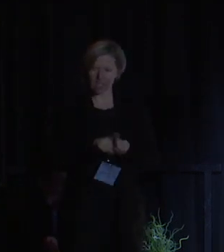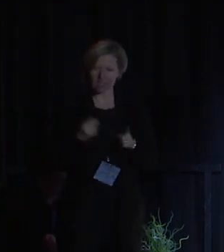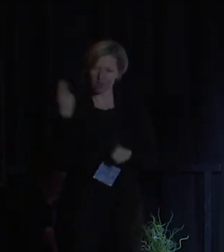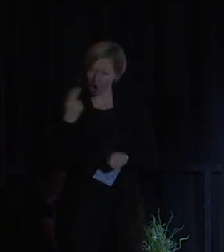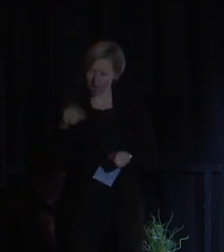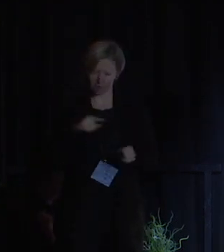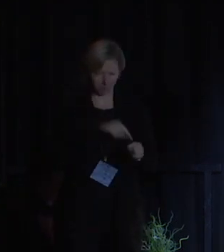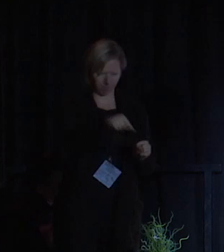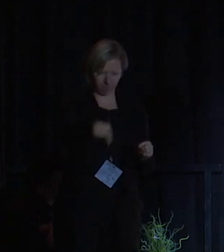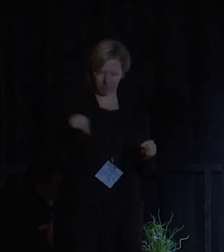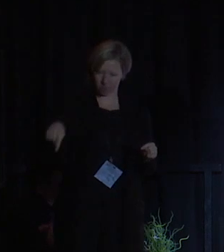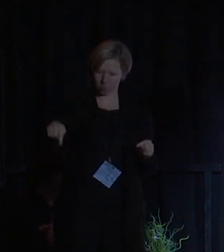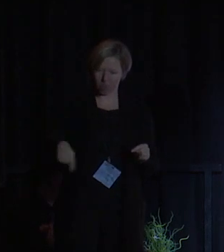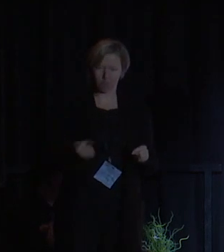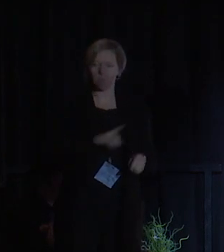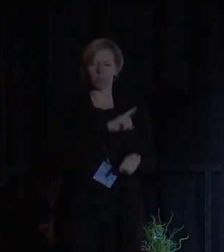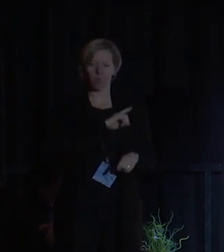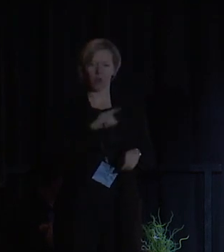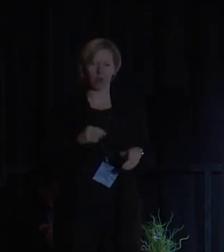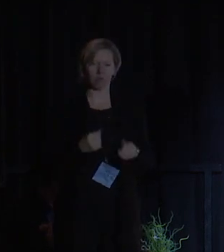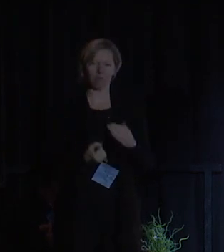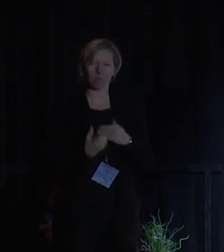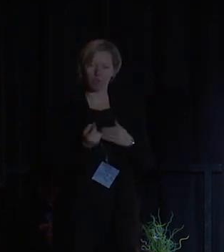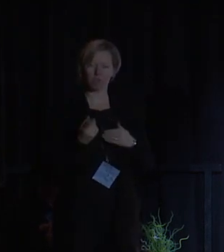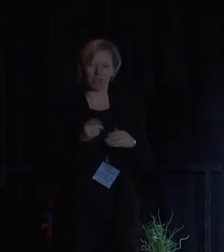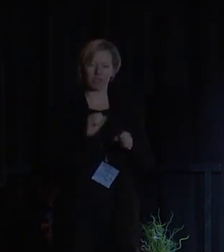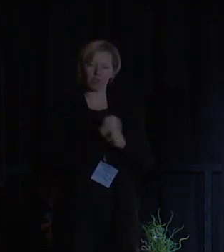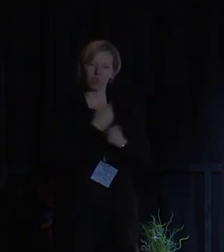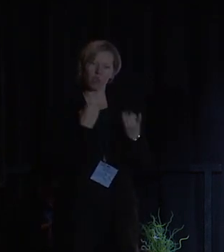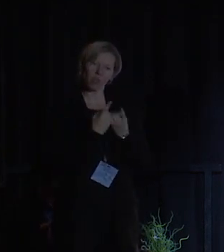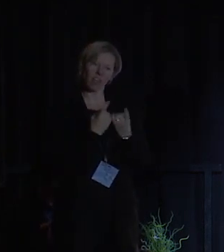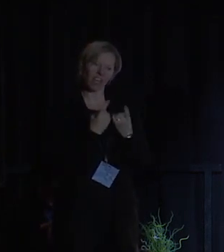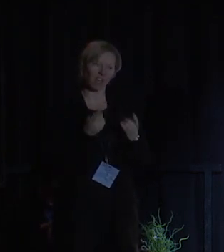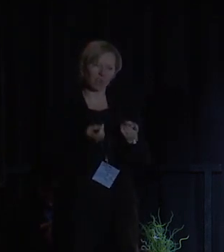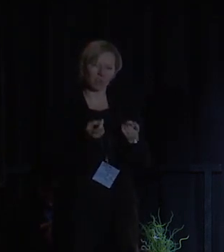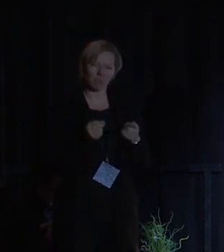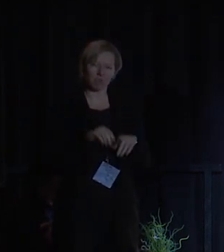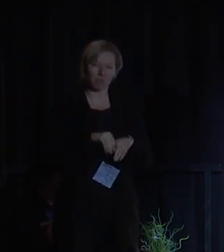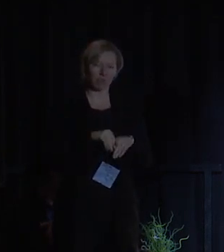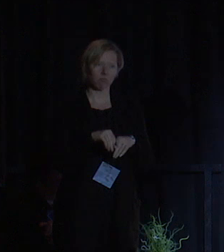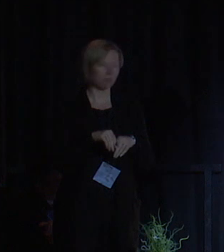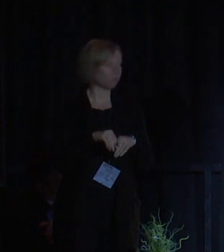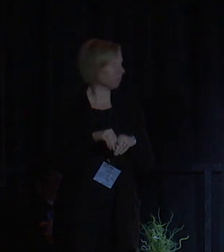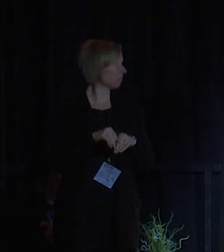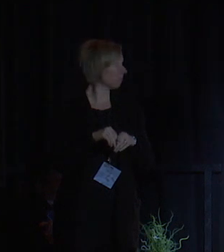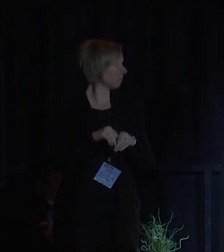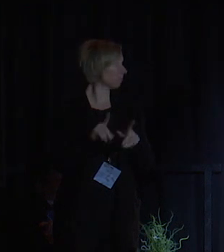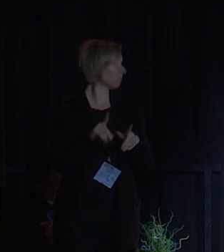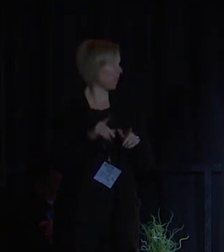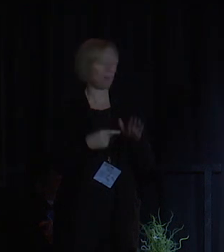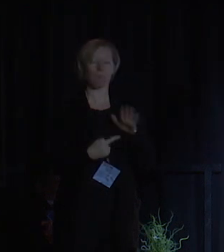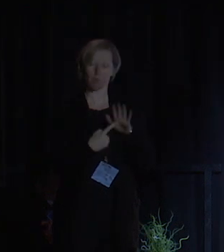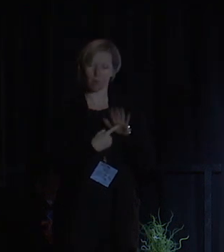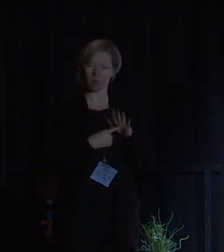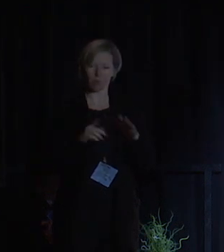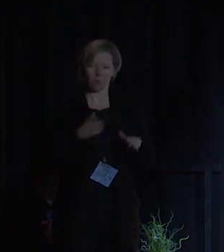There's an opportunity for them to basically do something that would be really kind of, I suppose the main thing for us